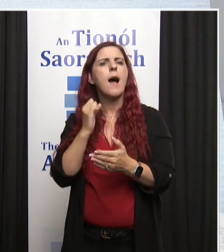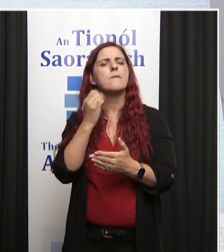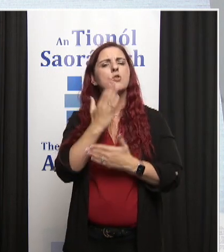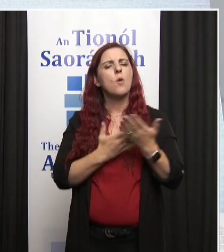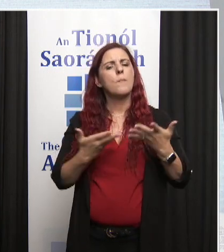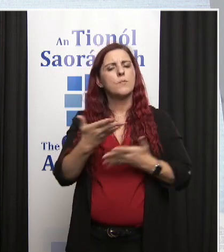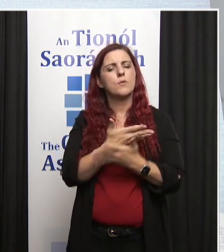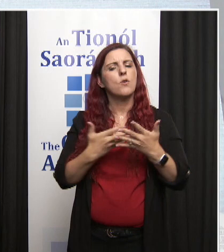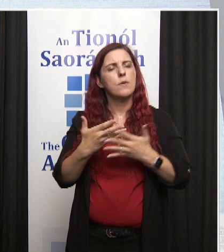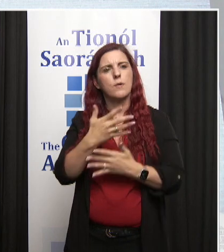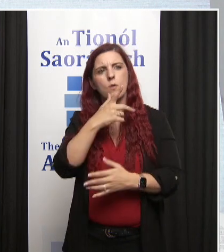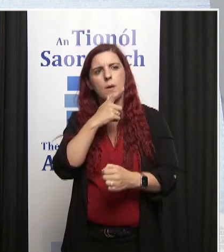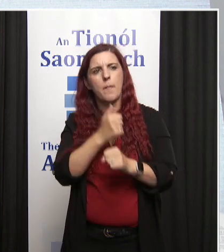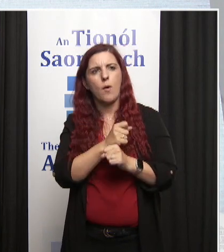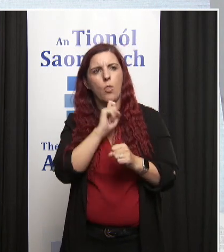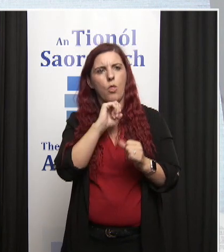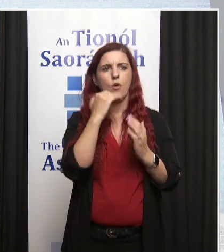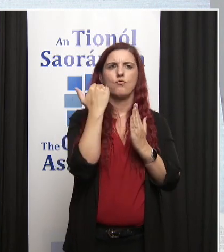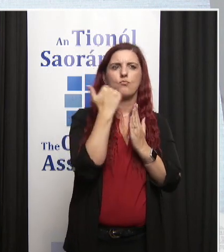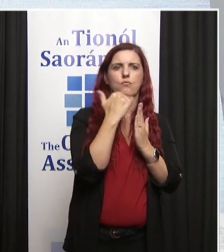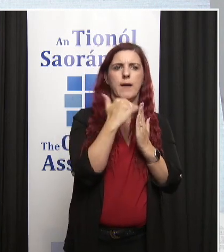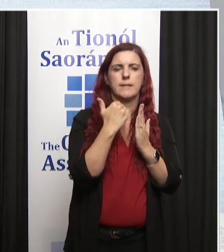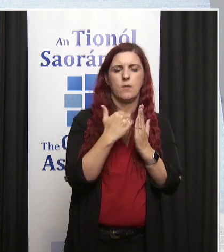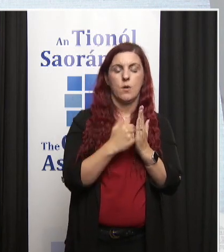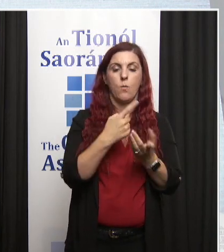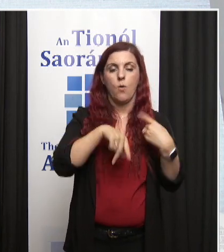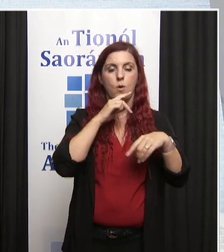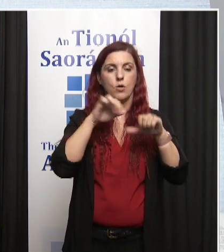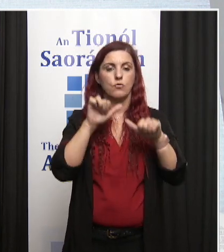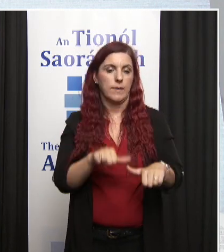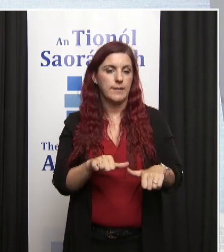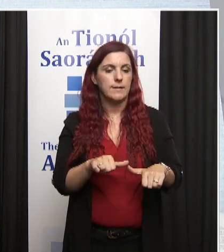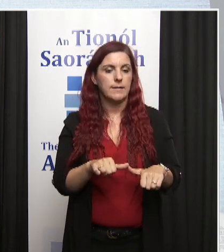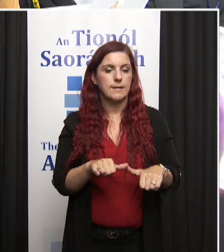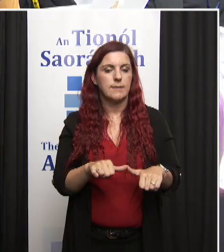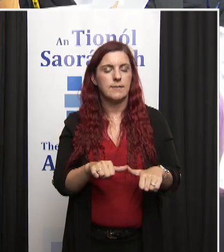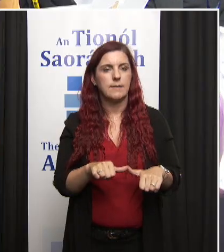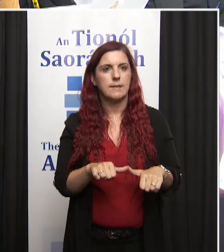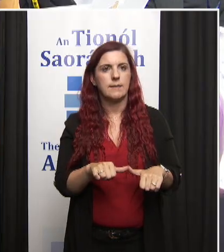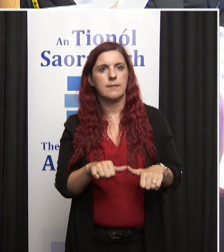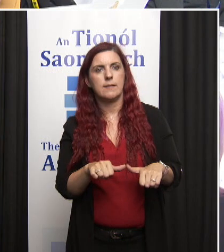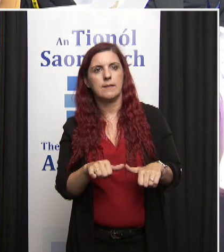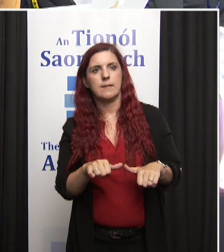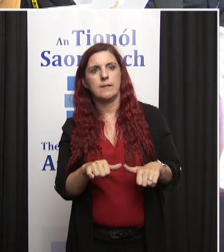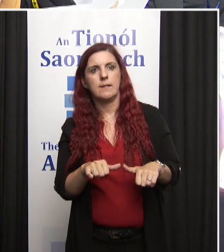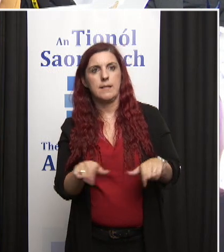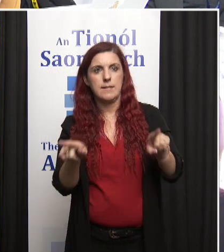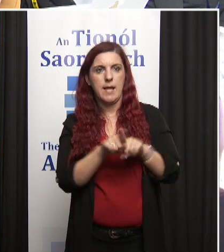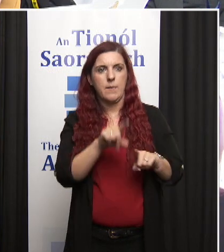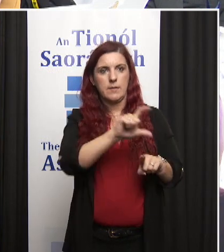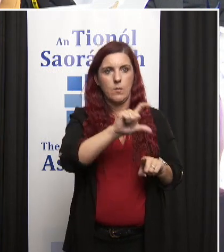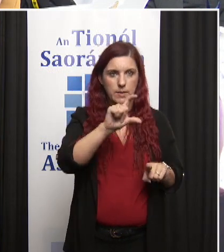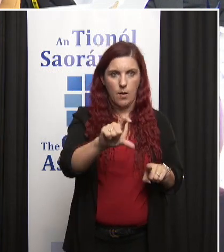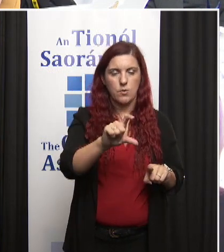relation to the criteria. We all agreed the criteria be the same as the council criteria and not